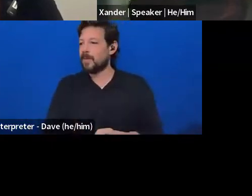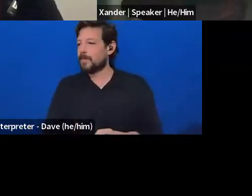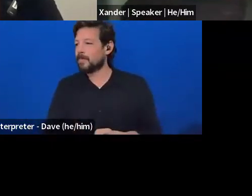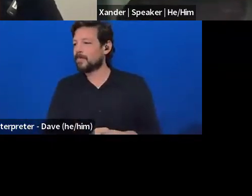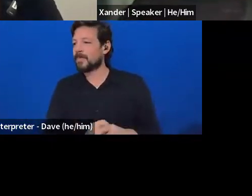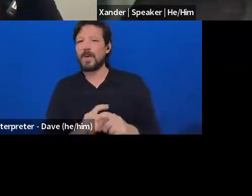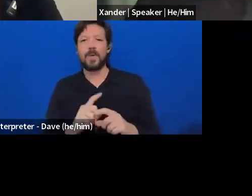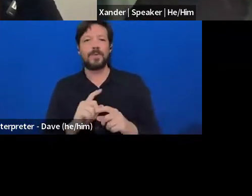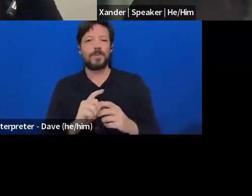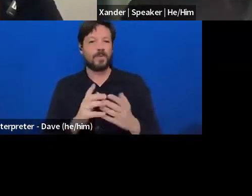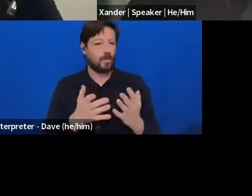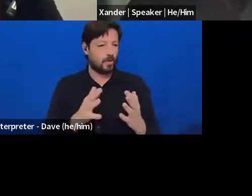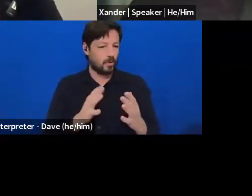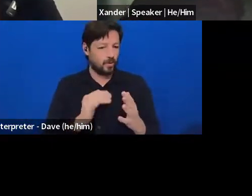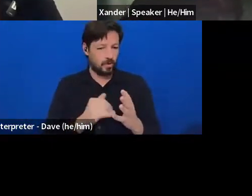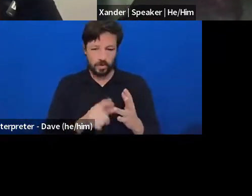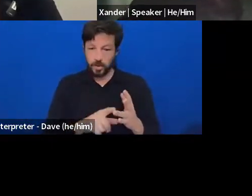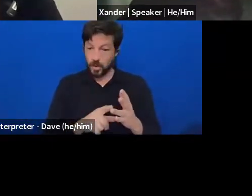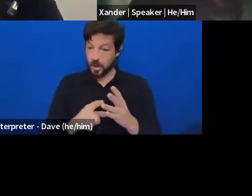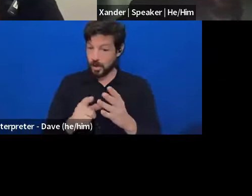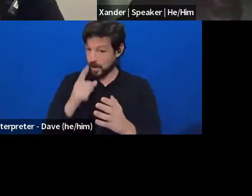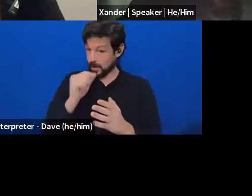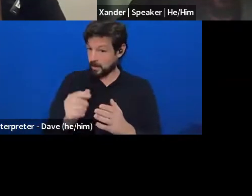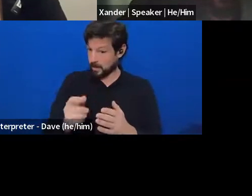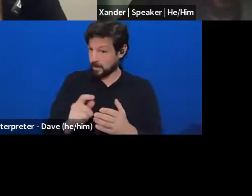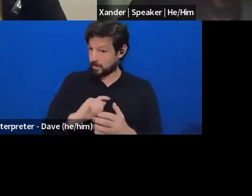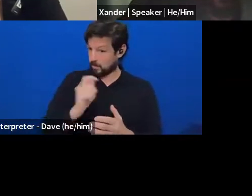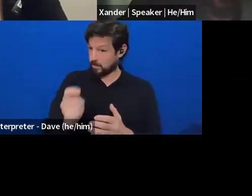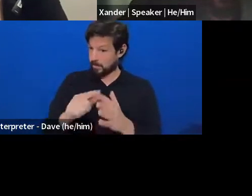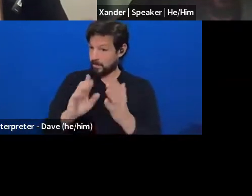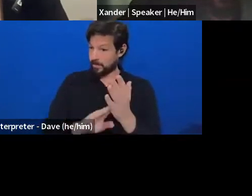with. So Emily, can I go to you first, please?